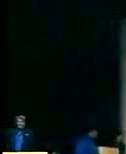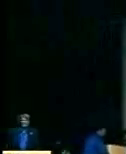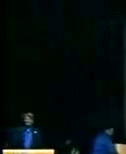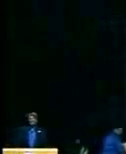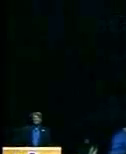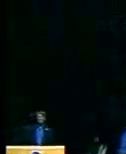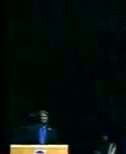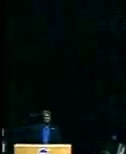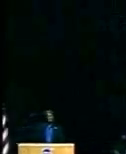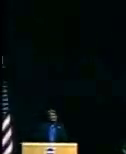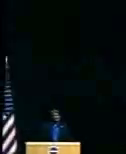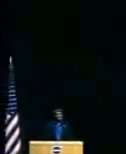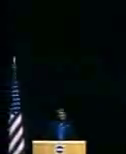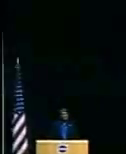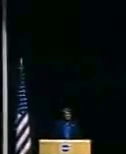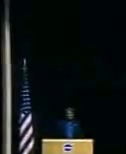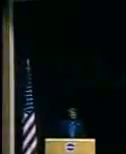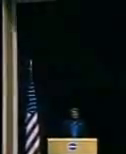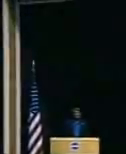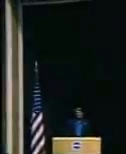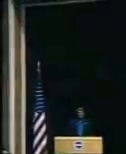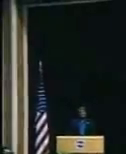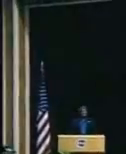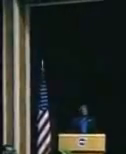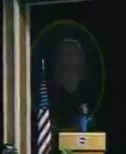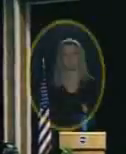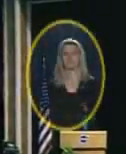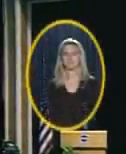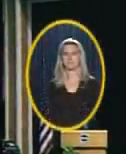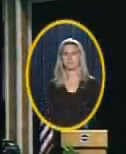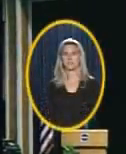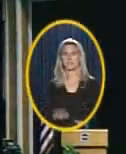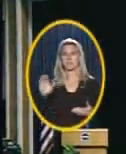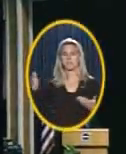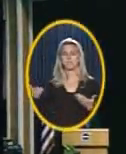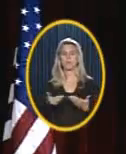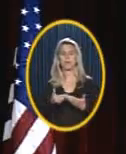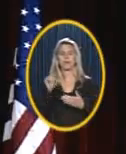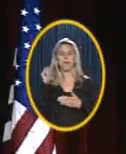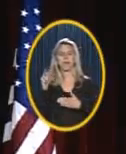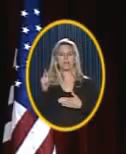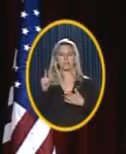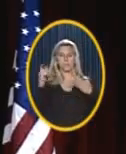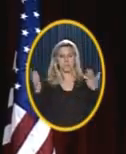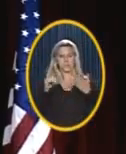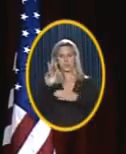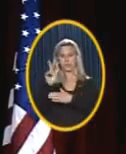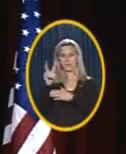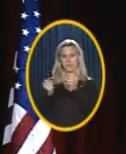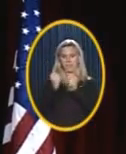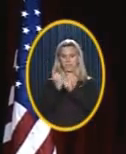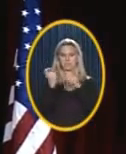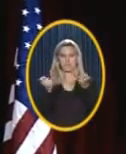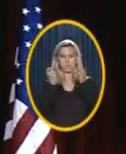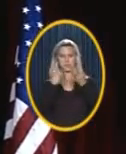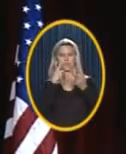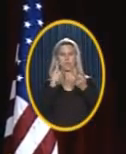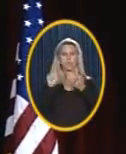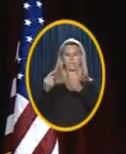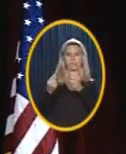To welcome all of you to the 25th anniversary of the space shuttle flight, and we're here today to honor